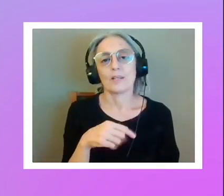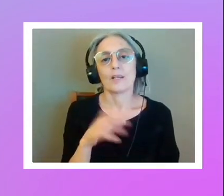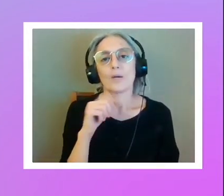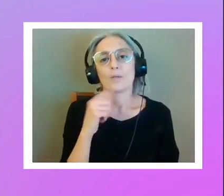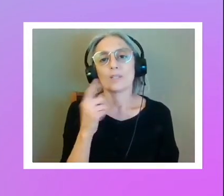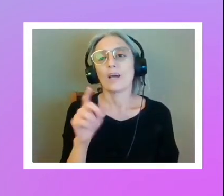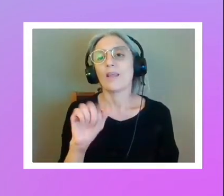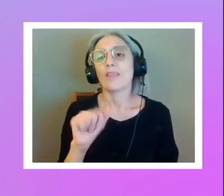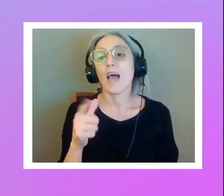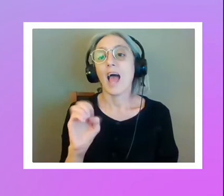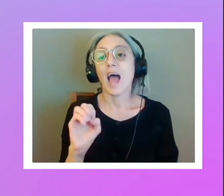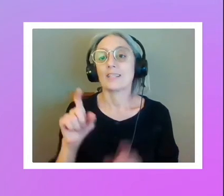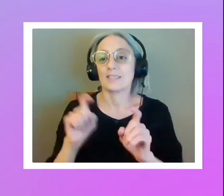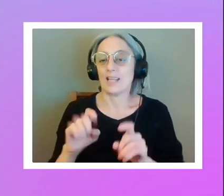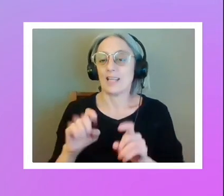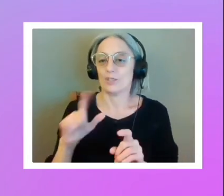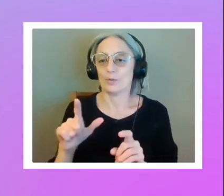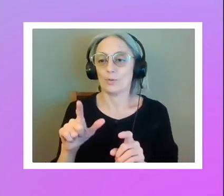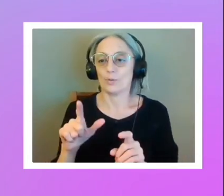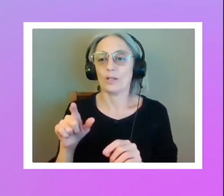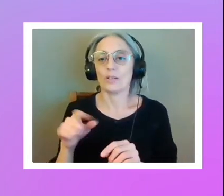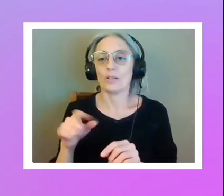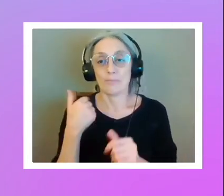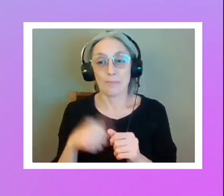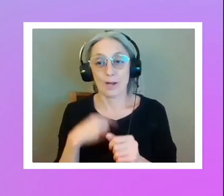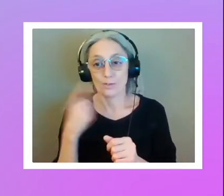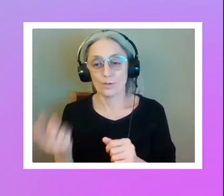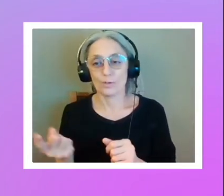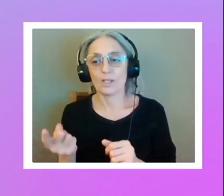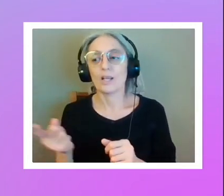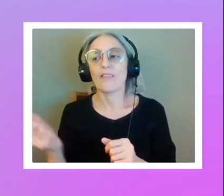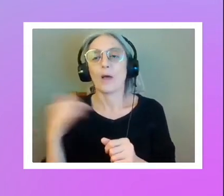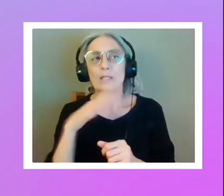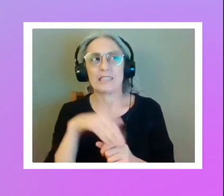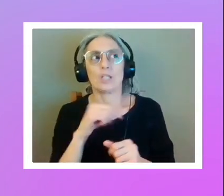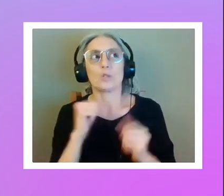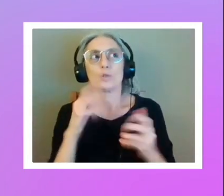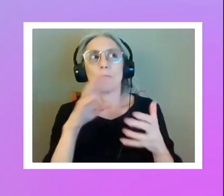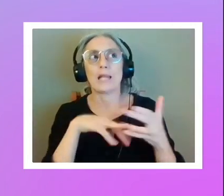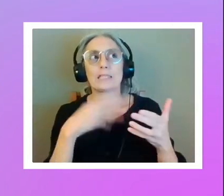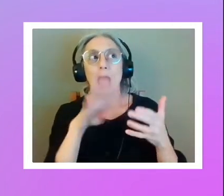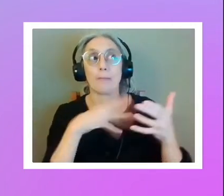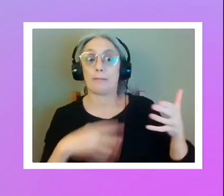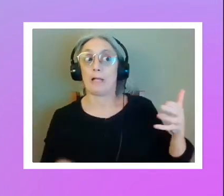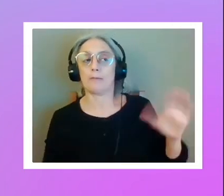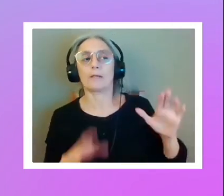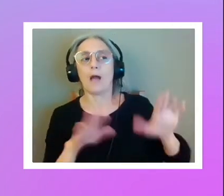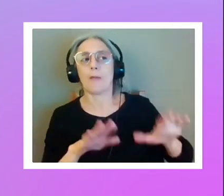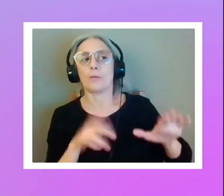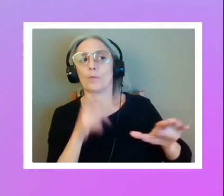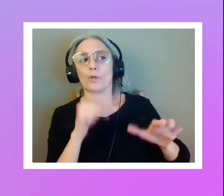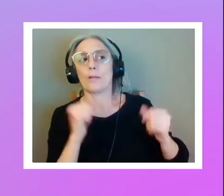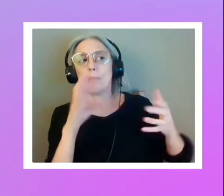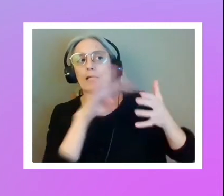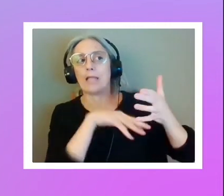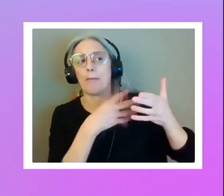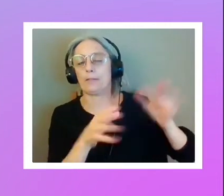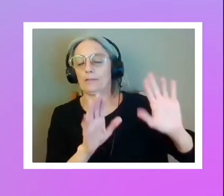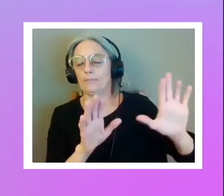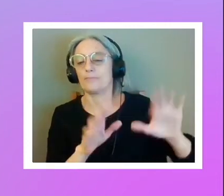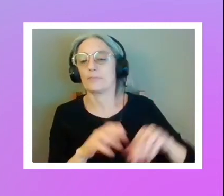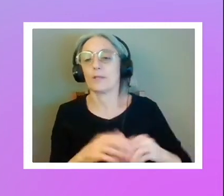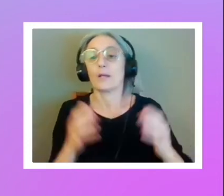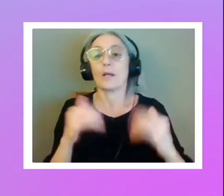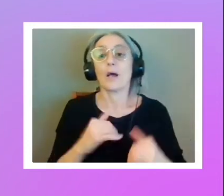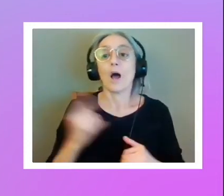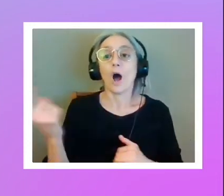testing tool I told you guys about. It's gonna say too many tables, calm down. We don't need it. Always test. Testing is your best friend.